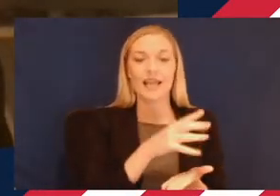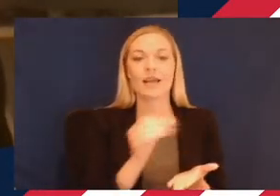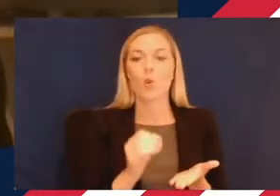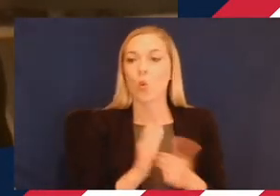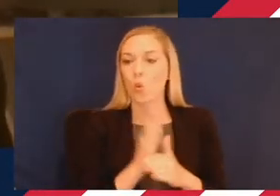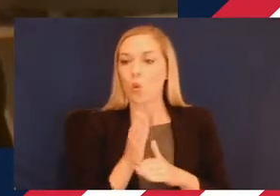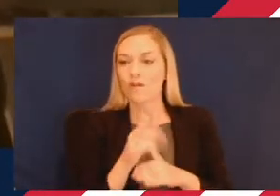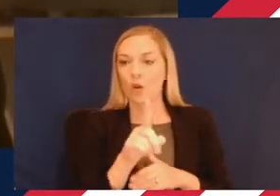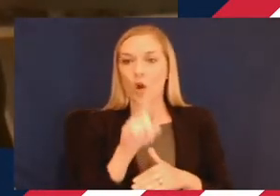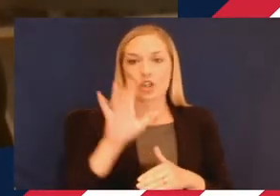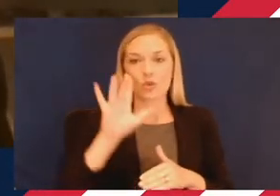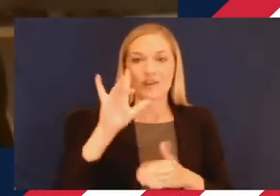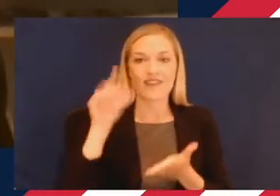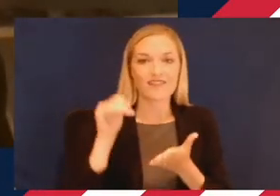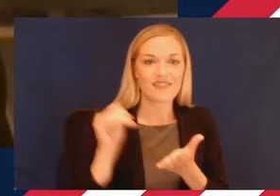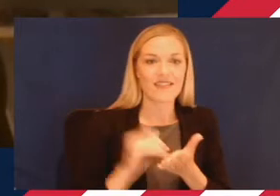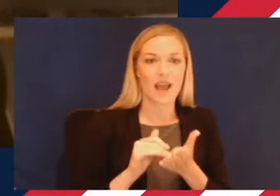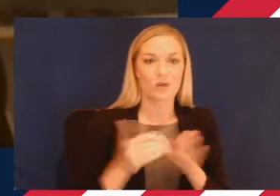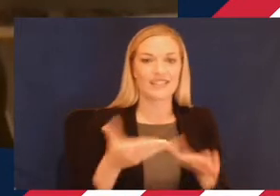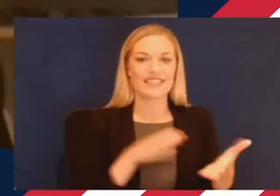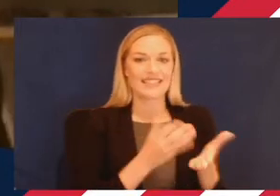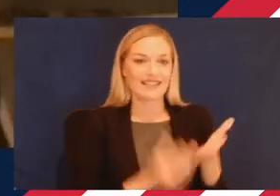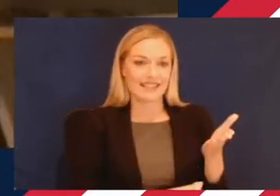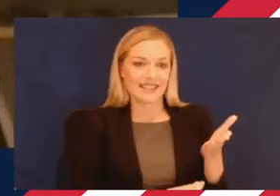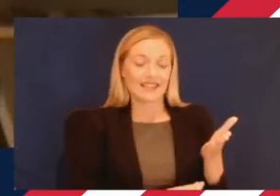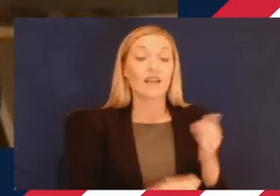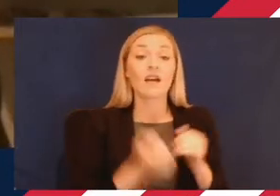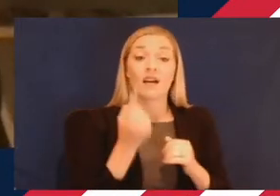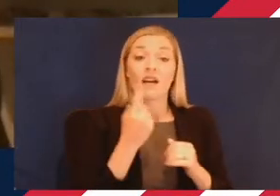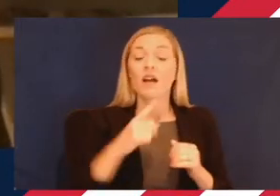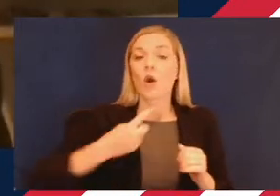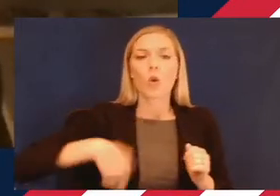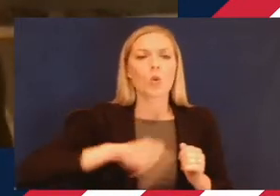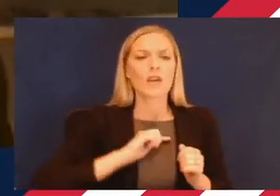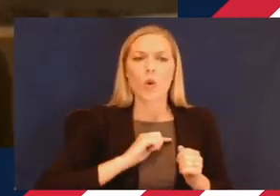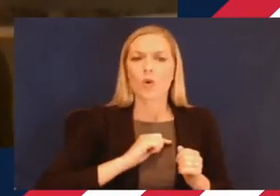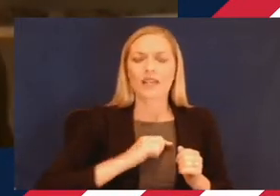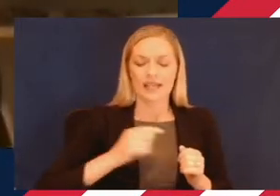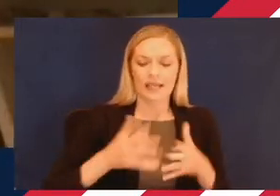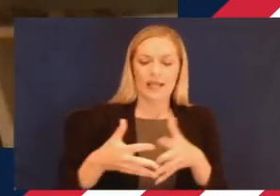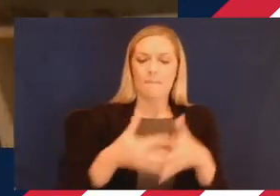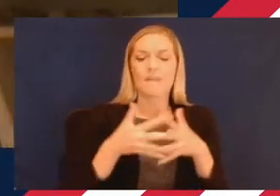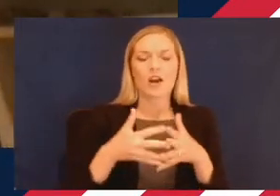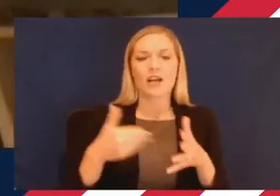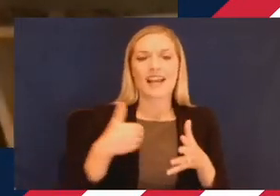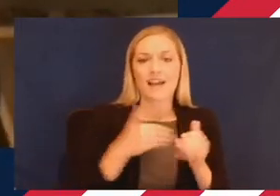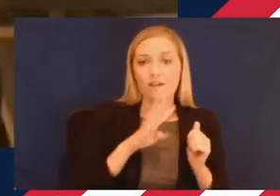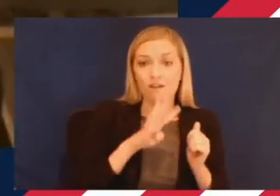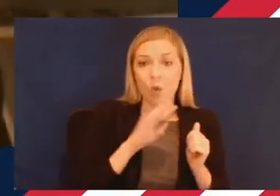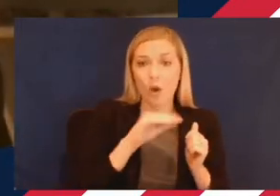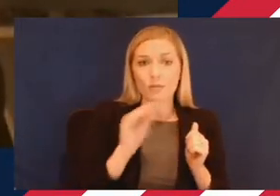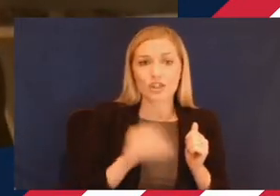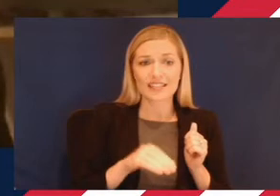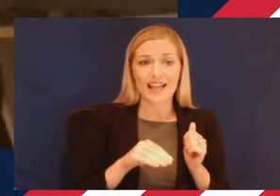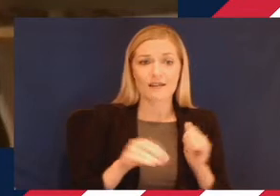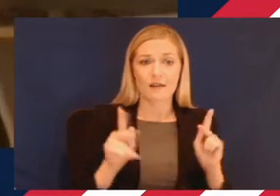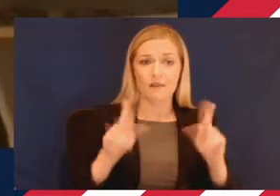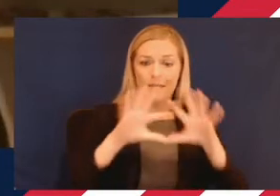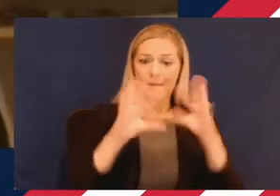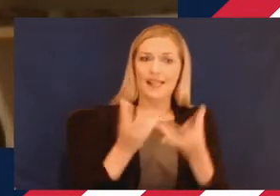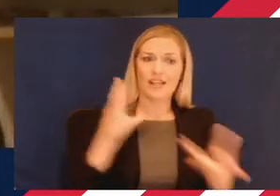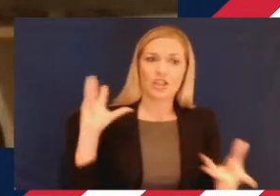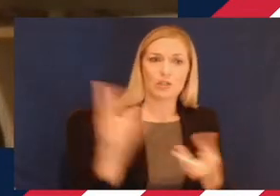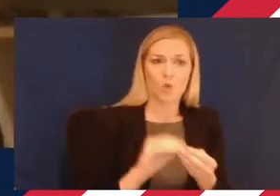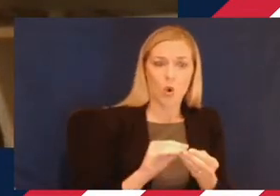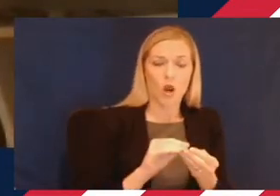perspective, while we account for only 4% of the global population, we have 25% of all cases and deaths.